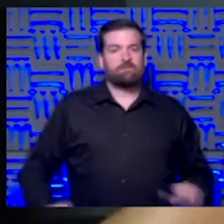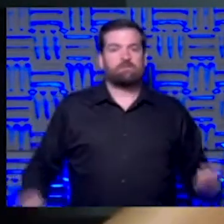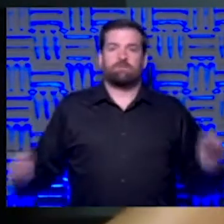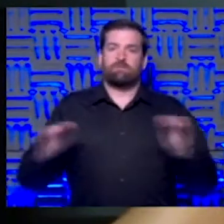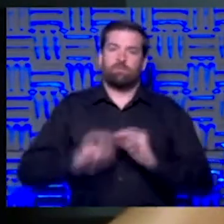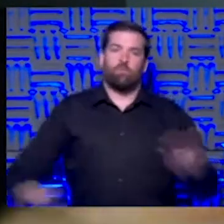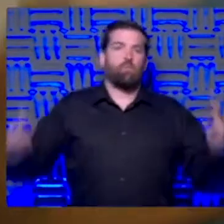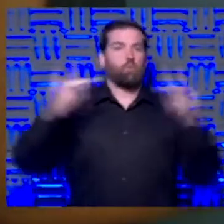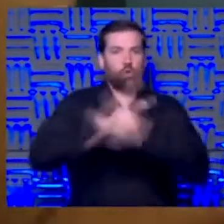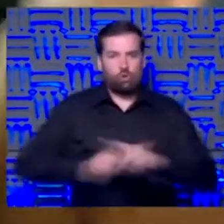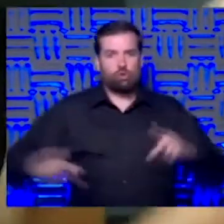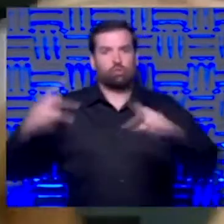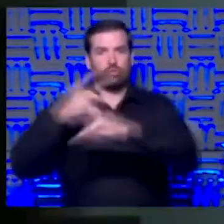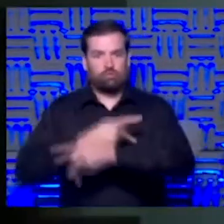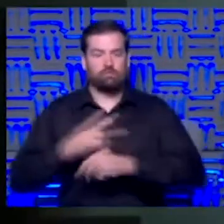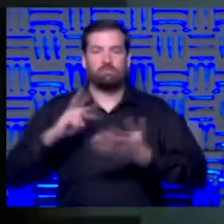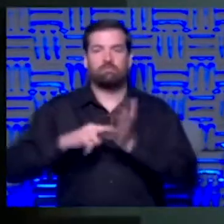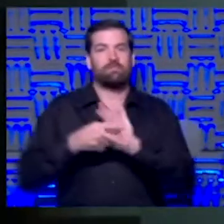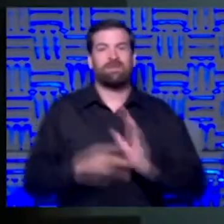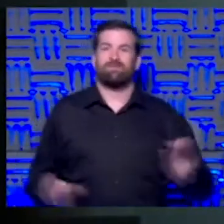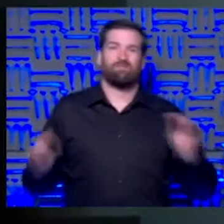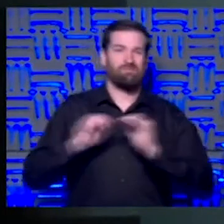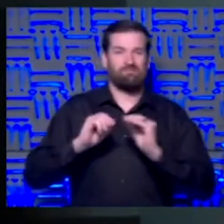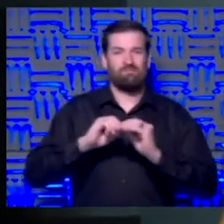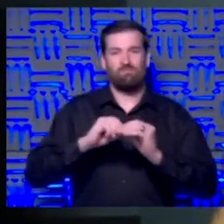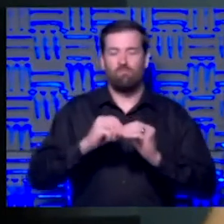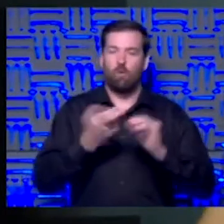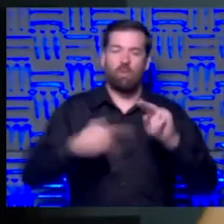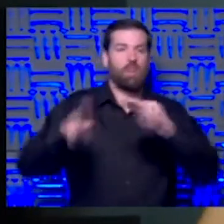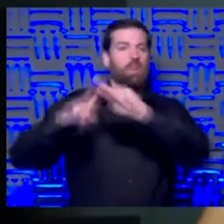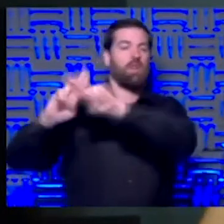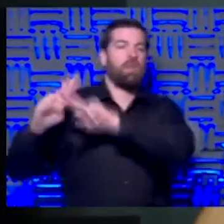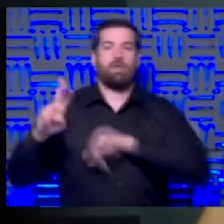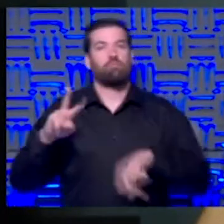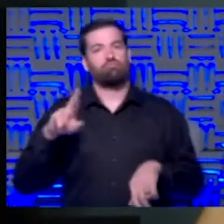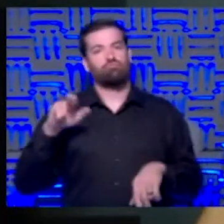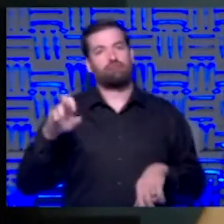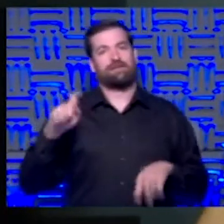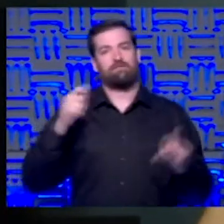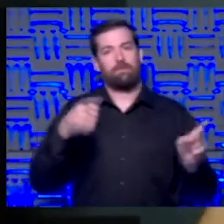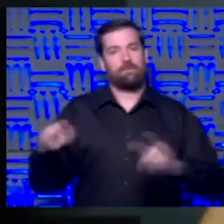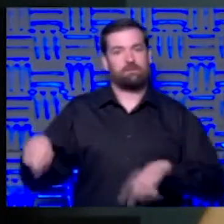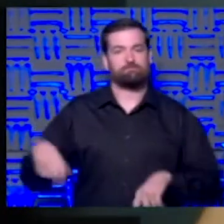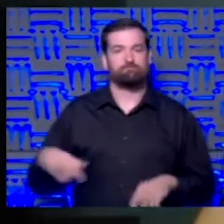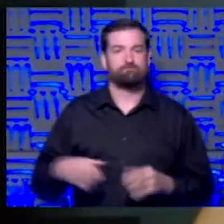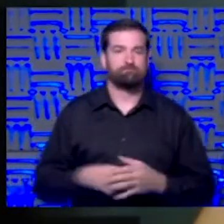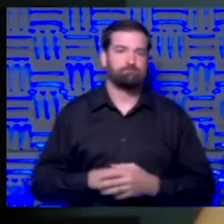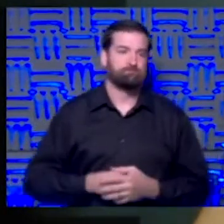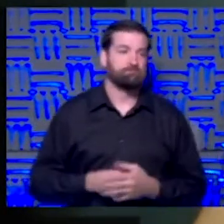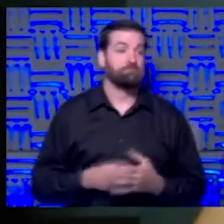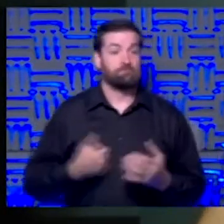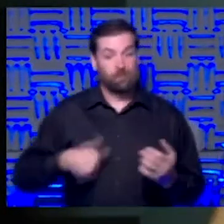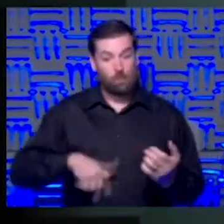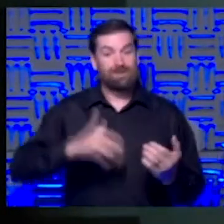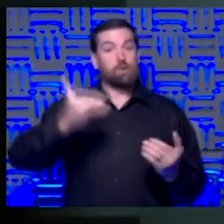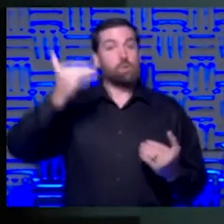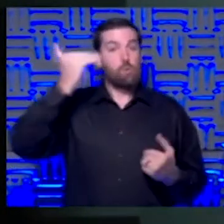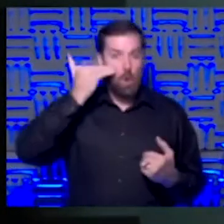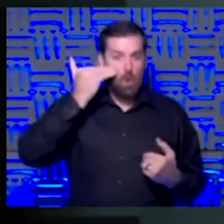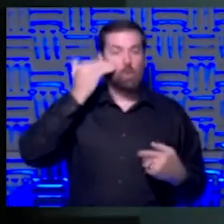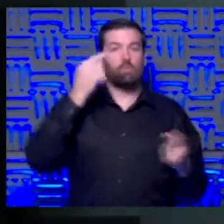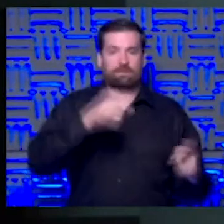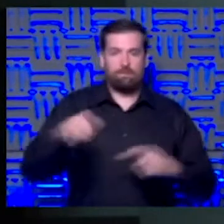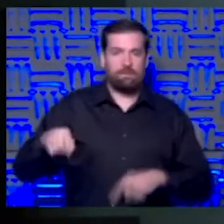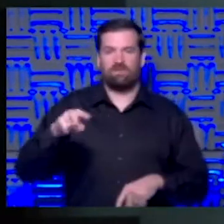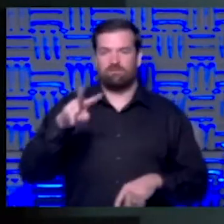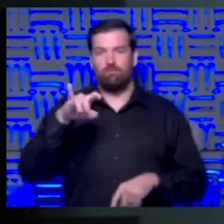it, and it makes it kind of an elevated rate is really what we're seeing, right? And so that would be my response in regards to what we know contributes to, in this case, violence and